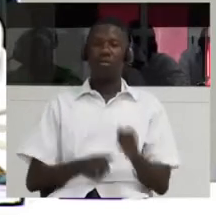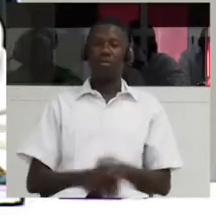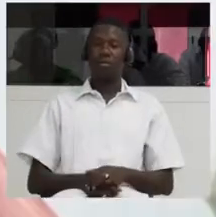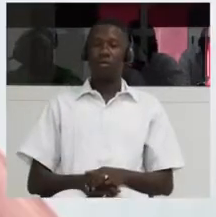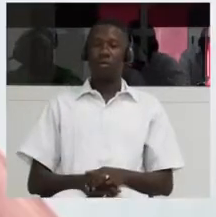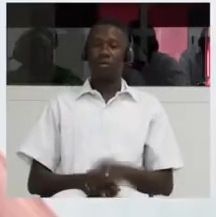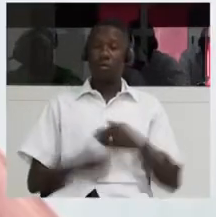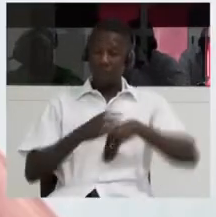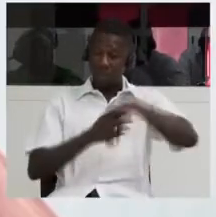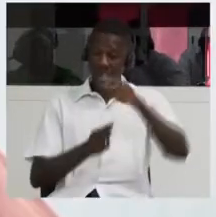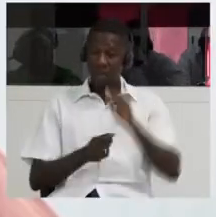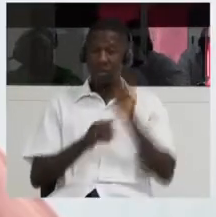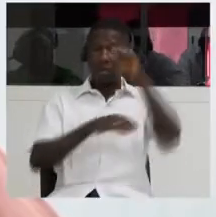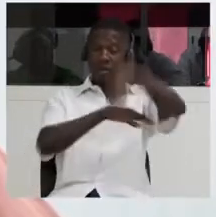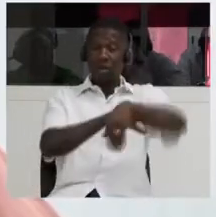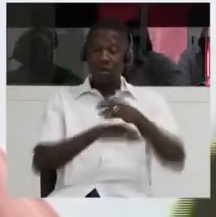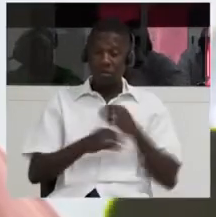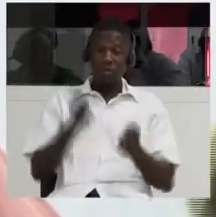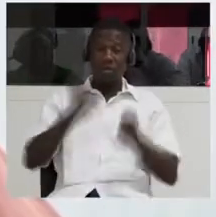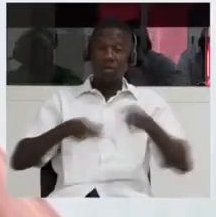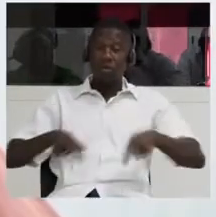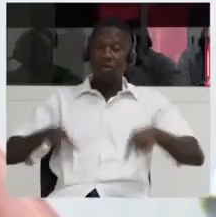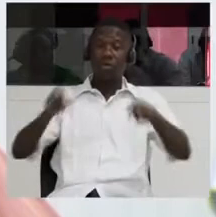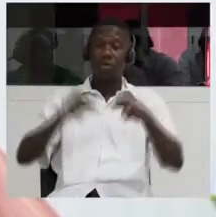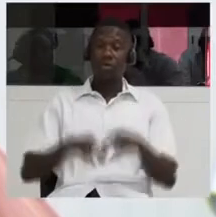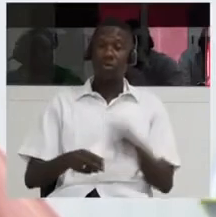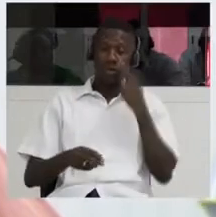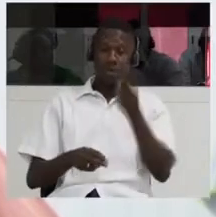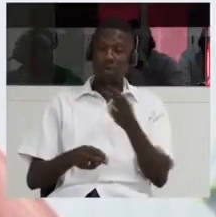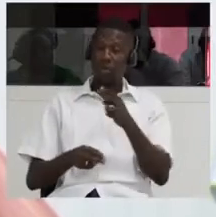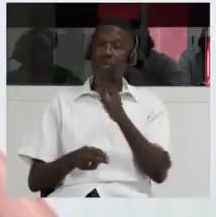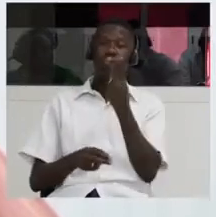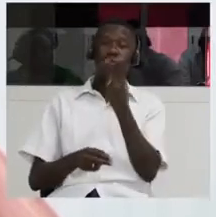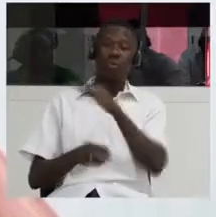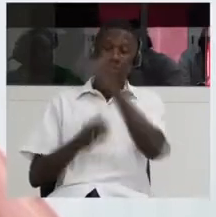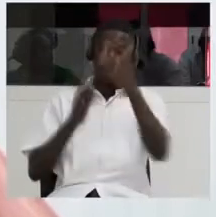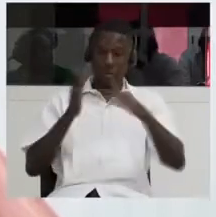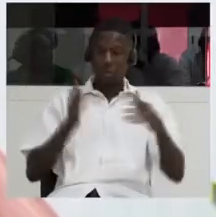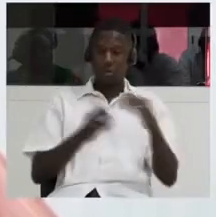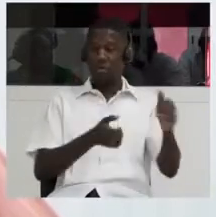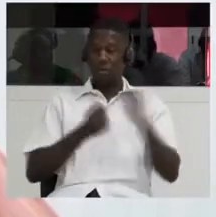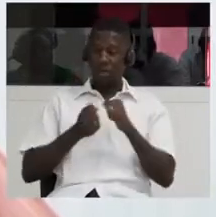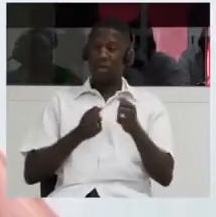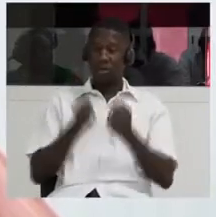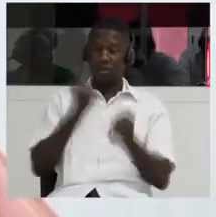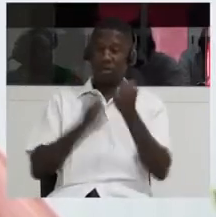two trucks and brought them to the barracks. I remember it was even driven by a